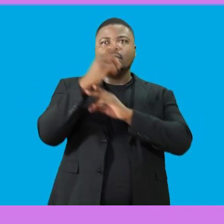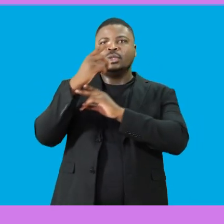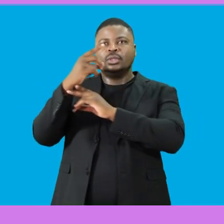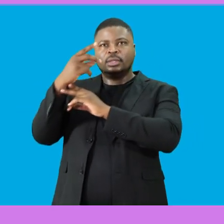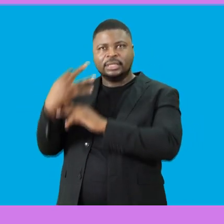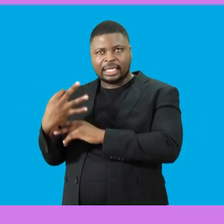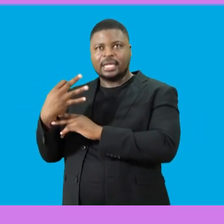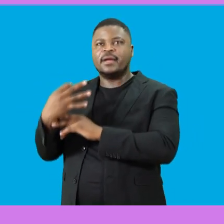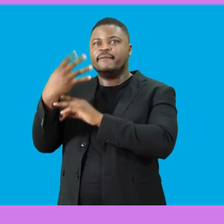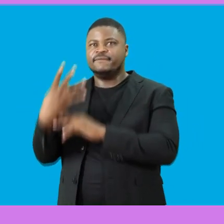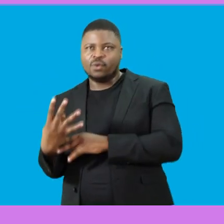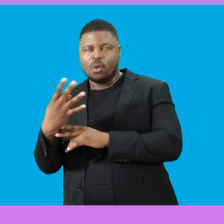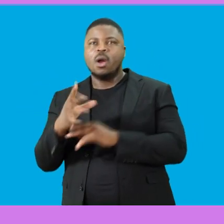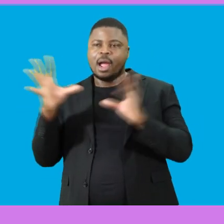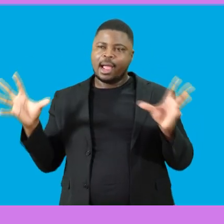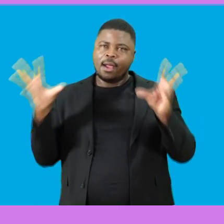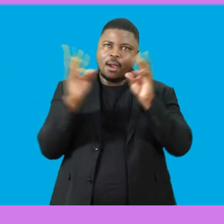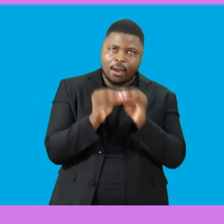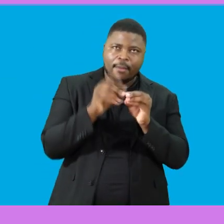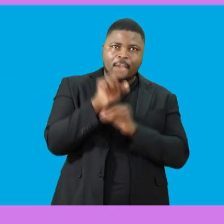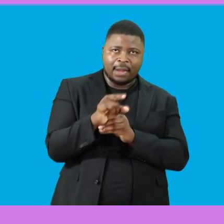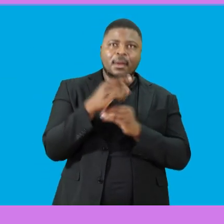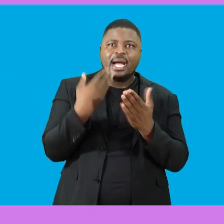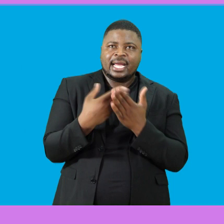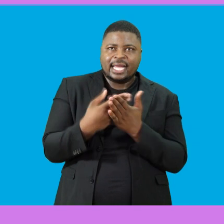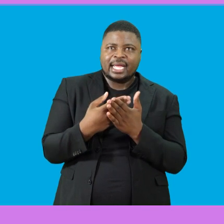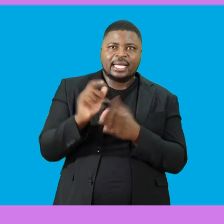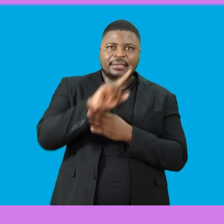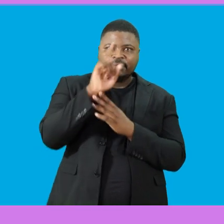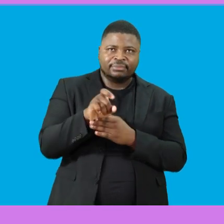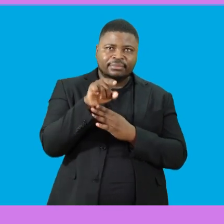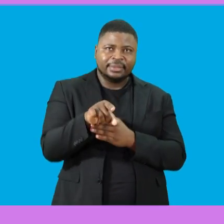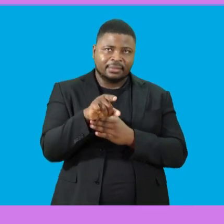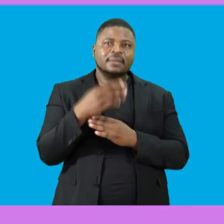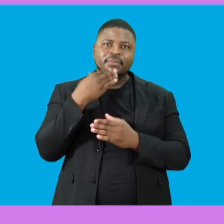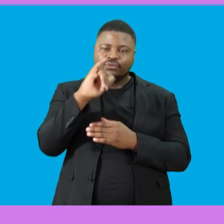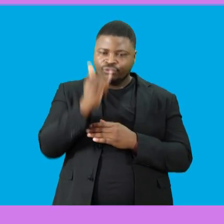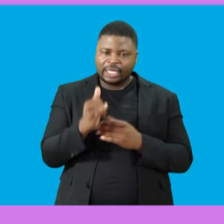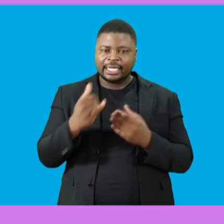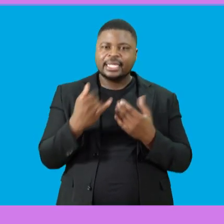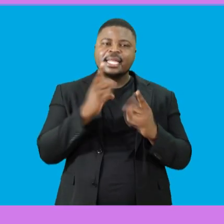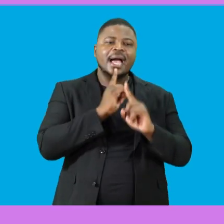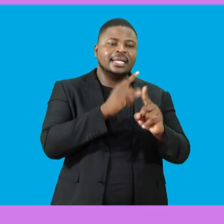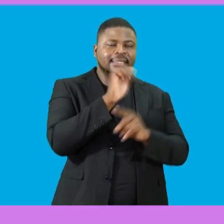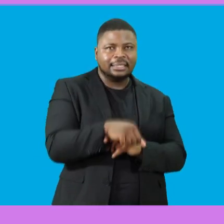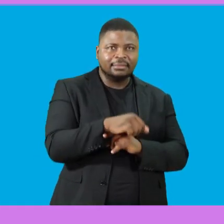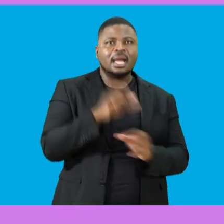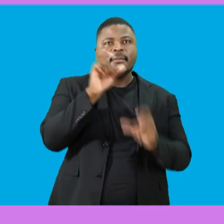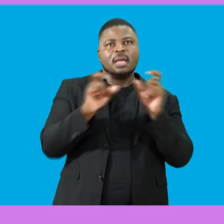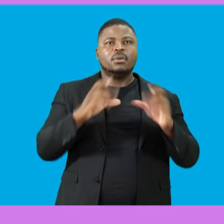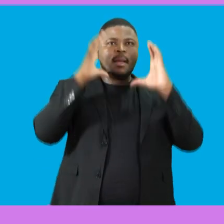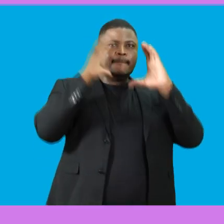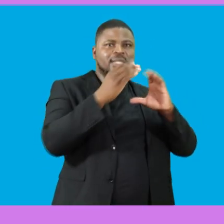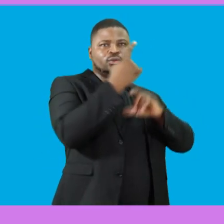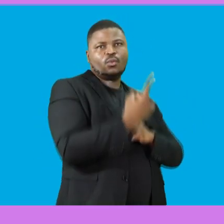1, bus 3, and bus 4 are combined. Verify her answer. So now in bus 4, yes.